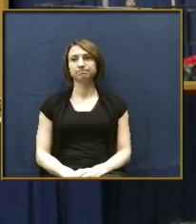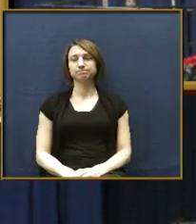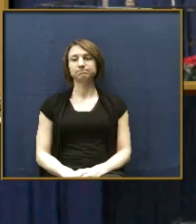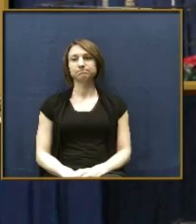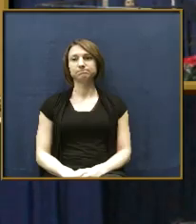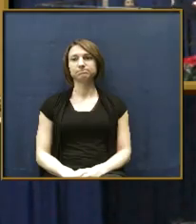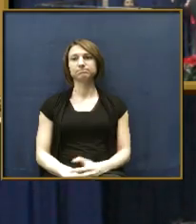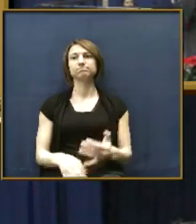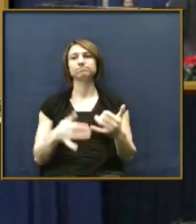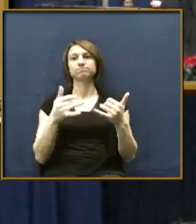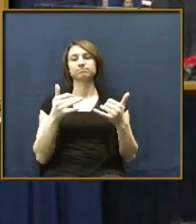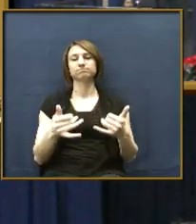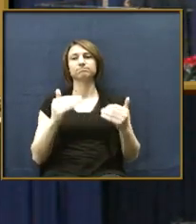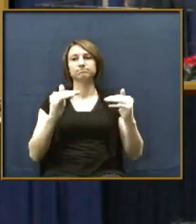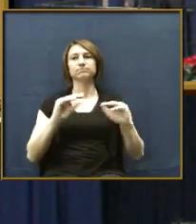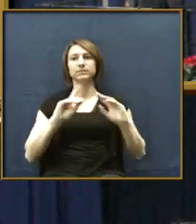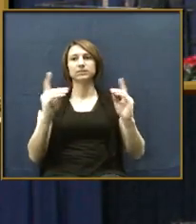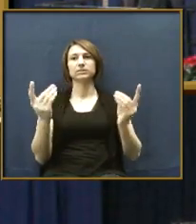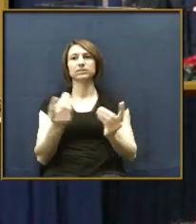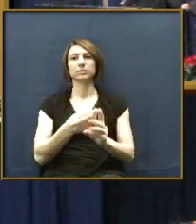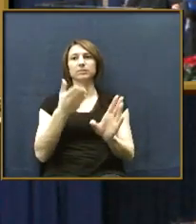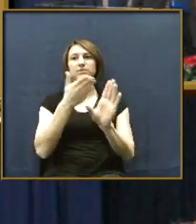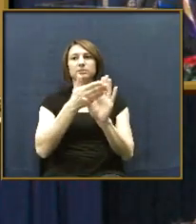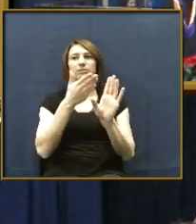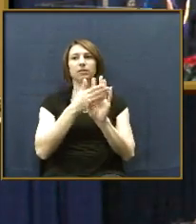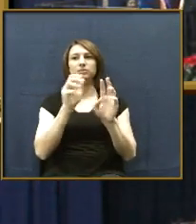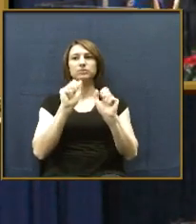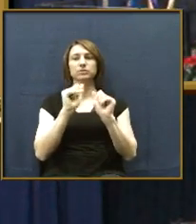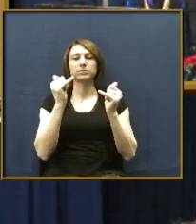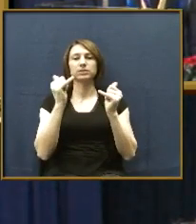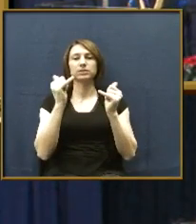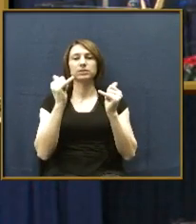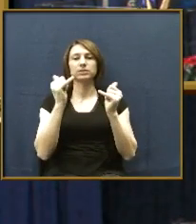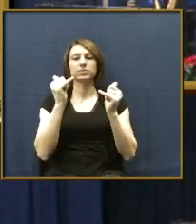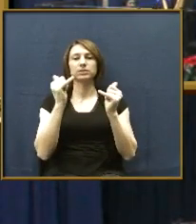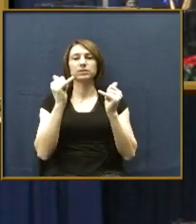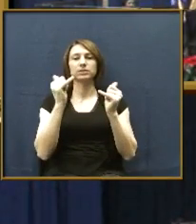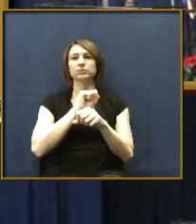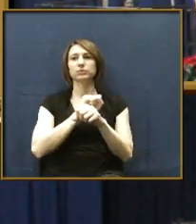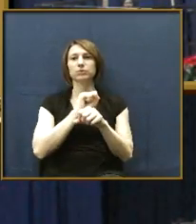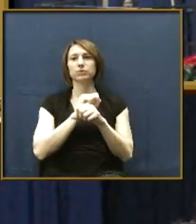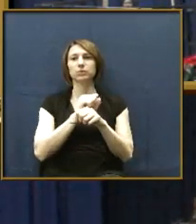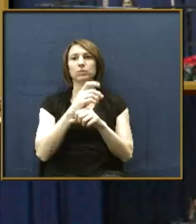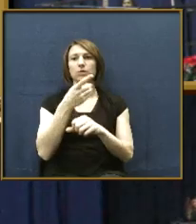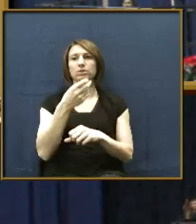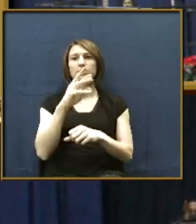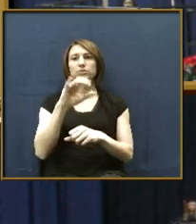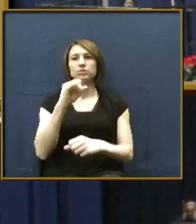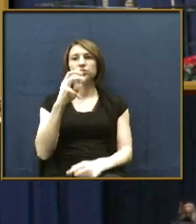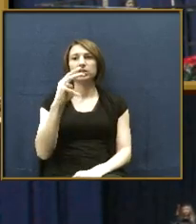Leading the Department of Psychology, Sociology, and Social Work is Dr. James N. Department Chair.